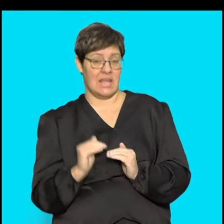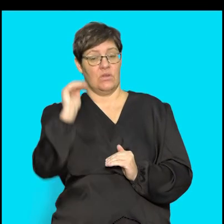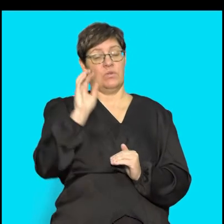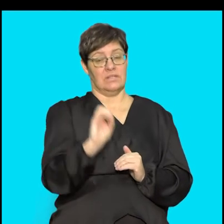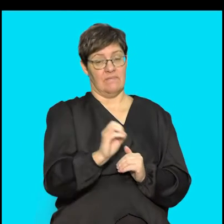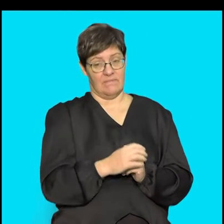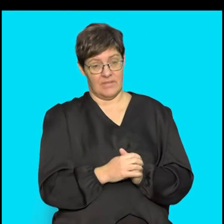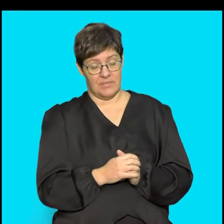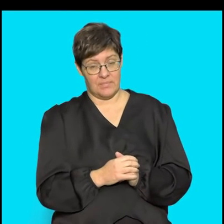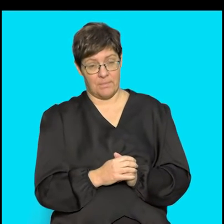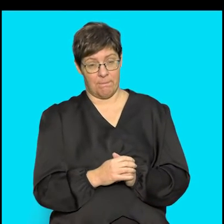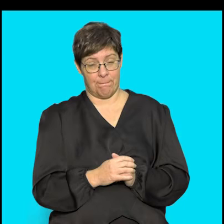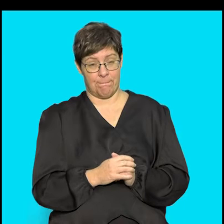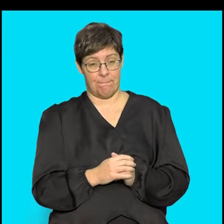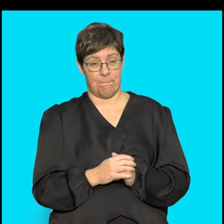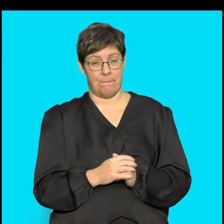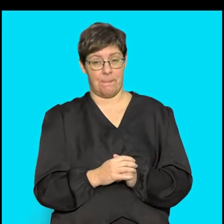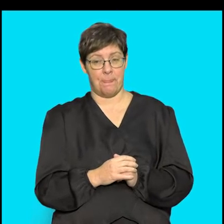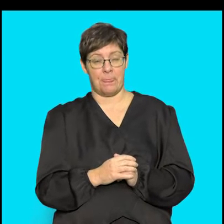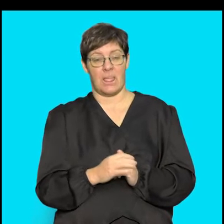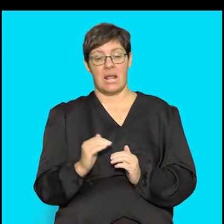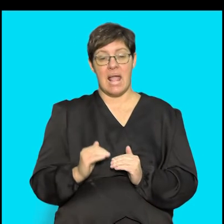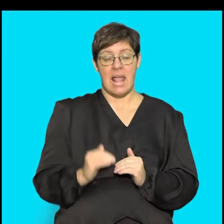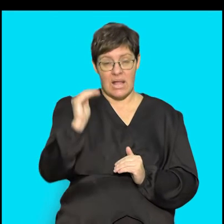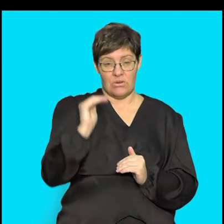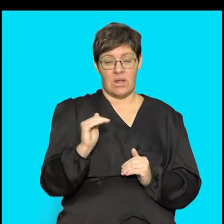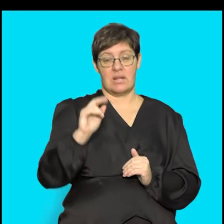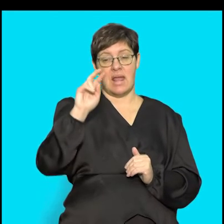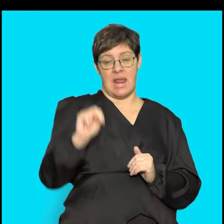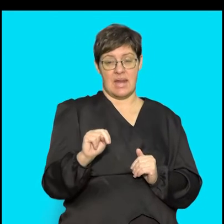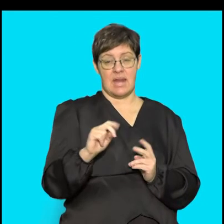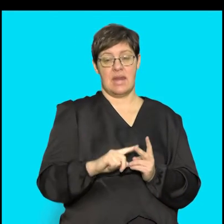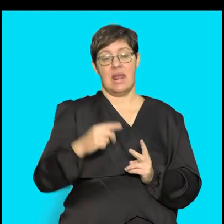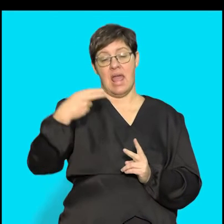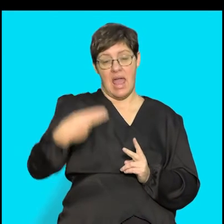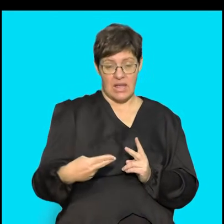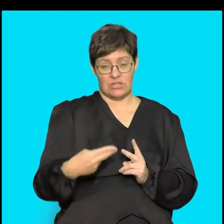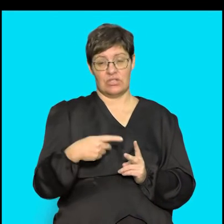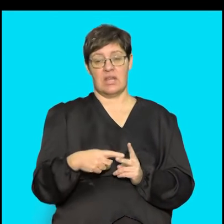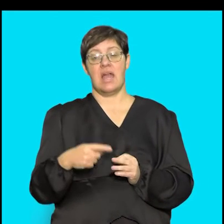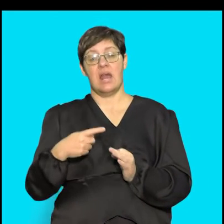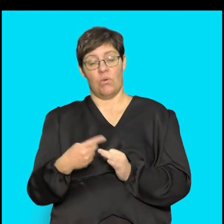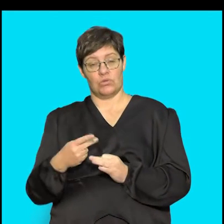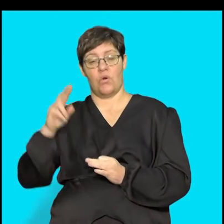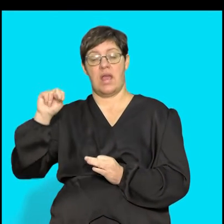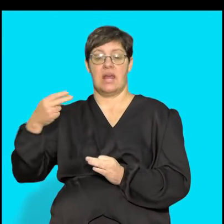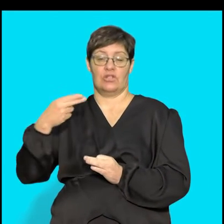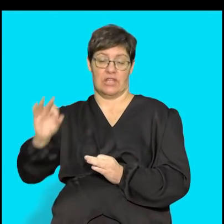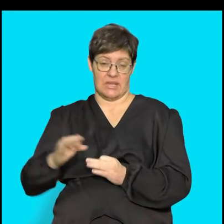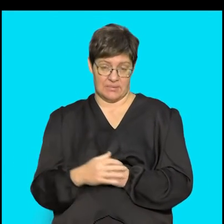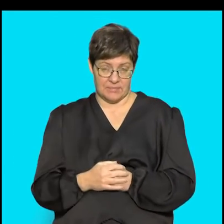gases. So it increases the nitrogen, the hydrogen, the yellow one, and